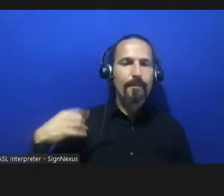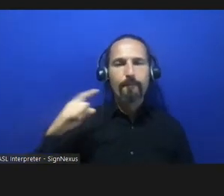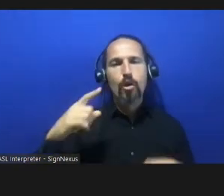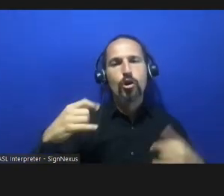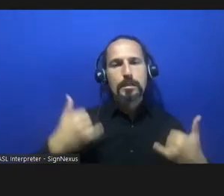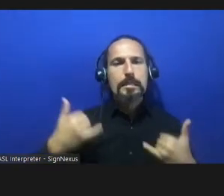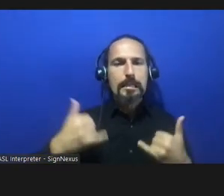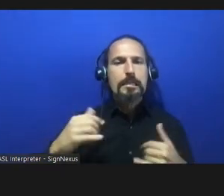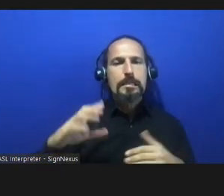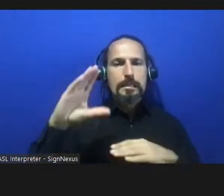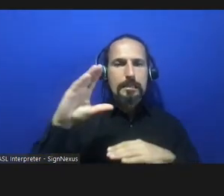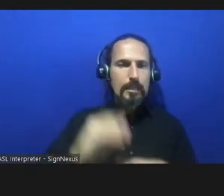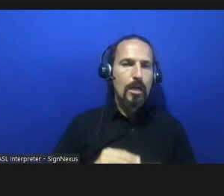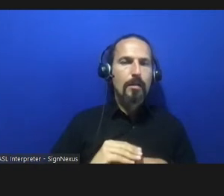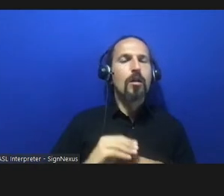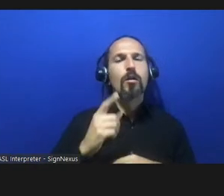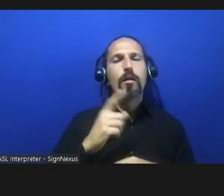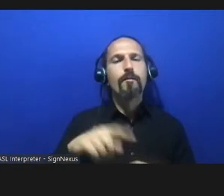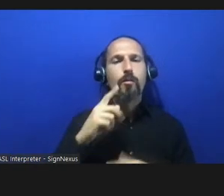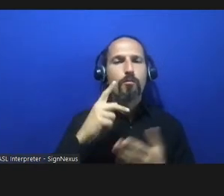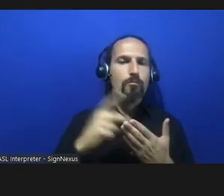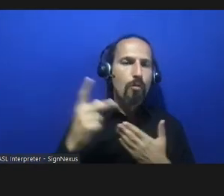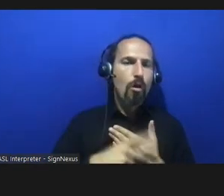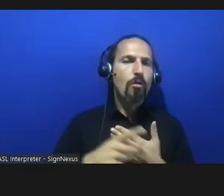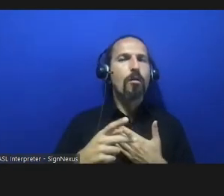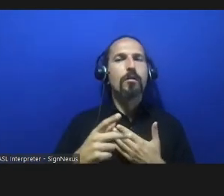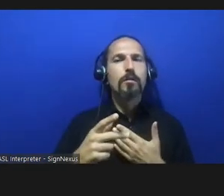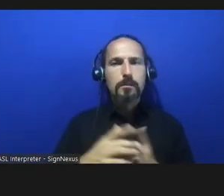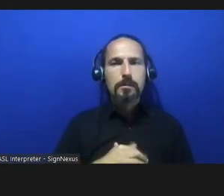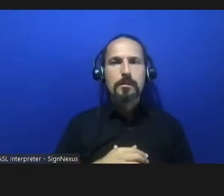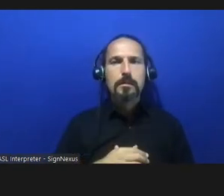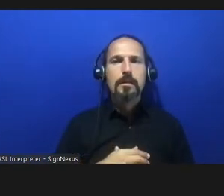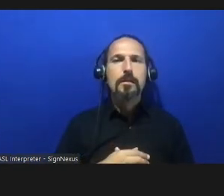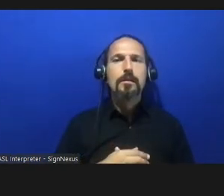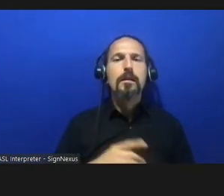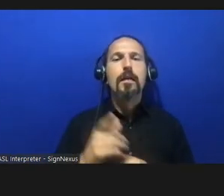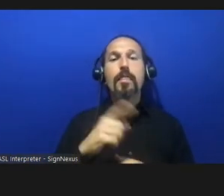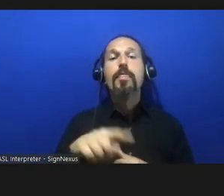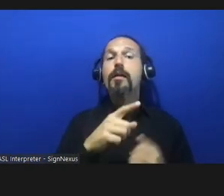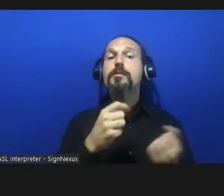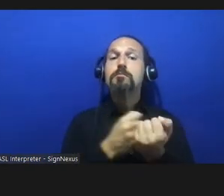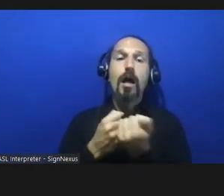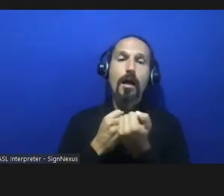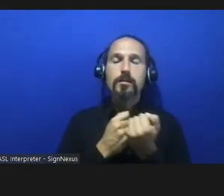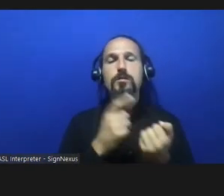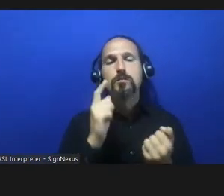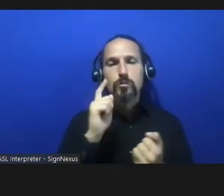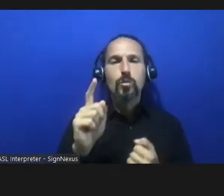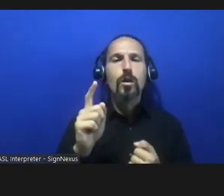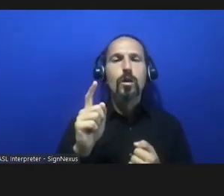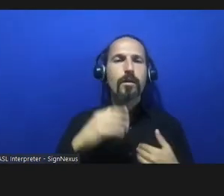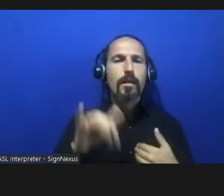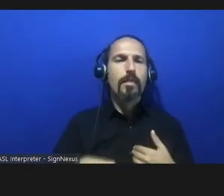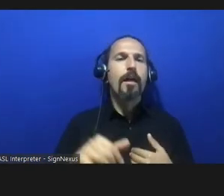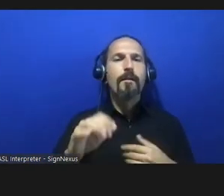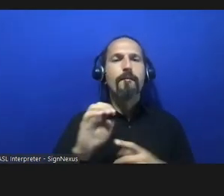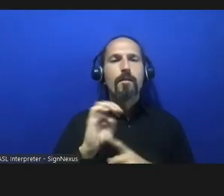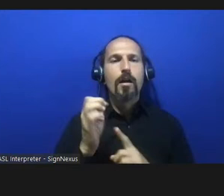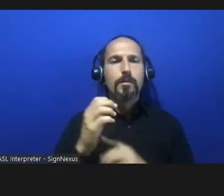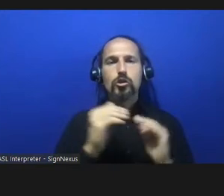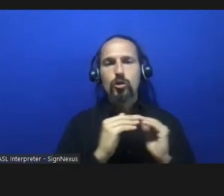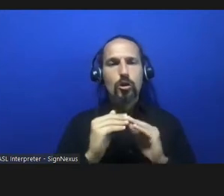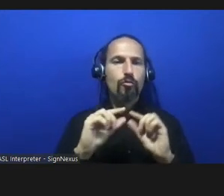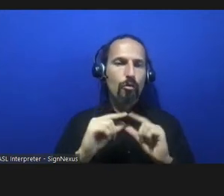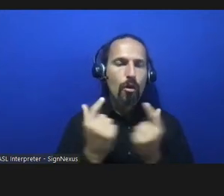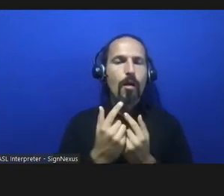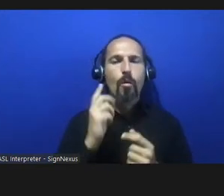discounted transit fare products and programs the project sponsors will establish an environmental justice community group that will meet on a